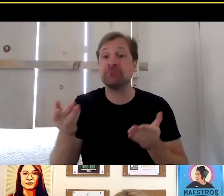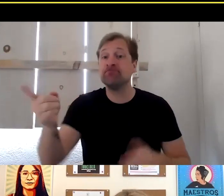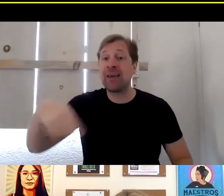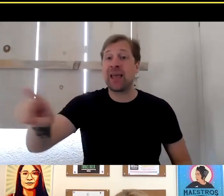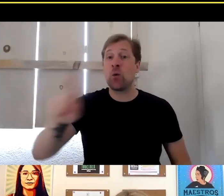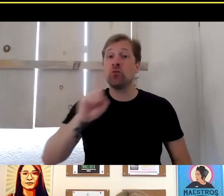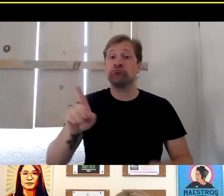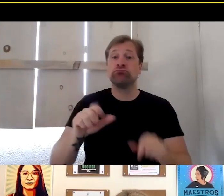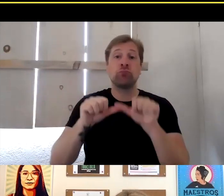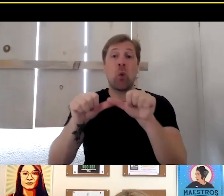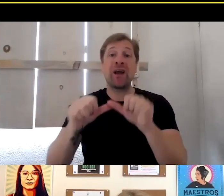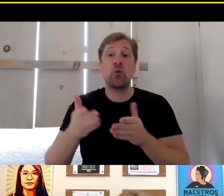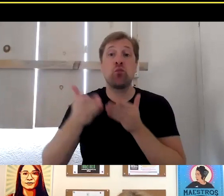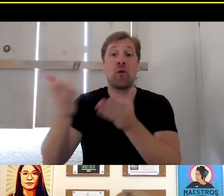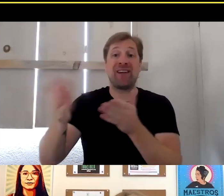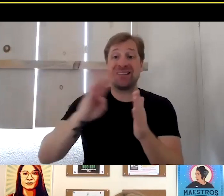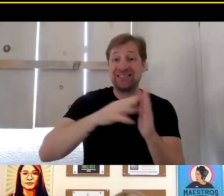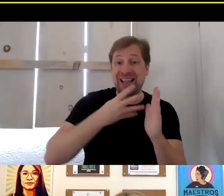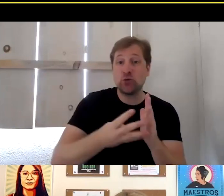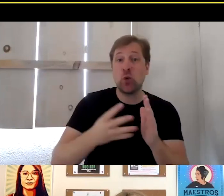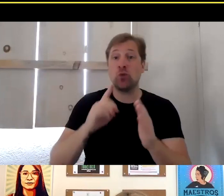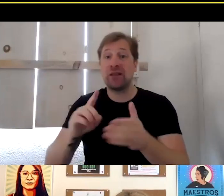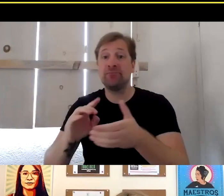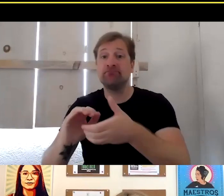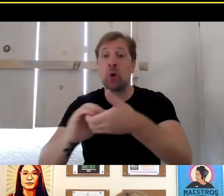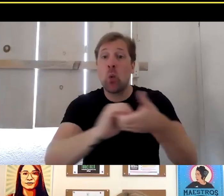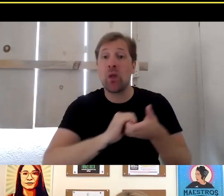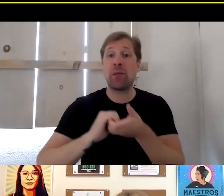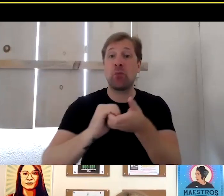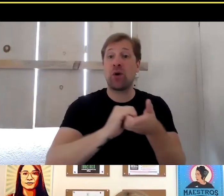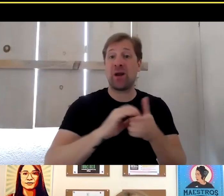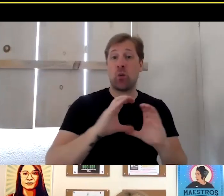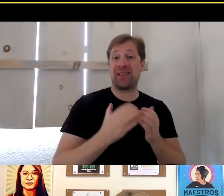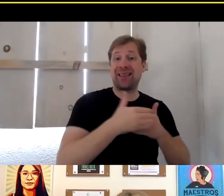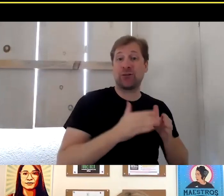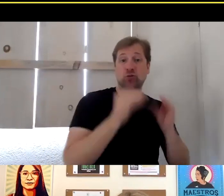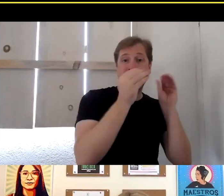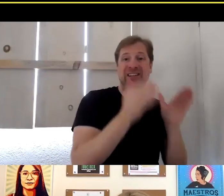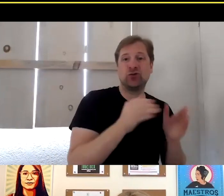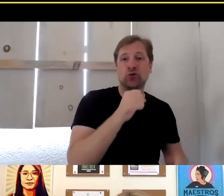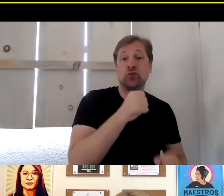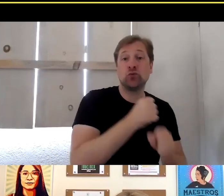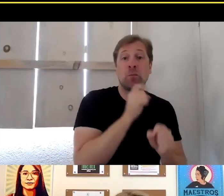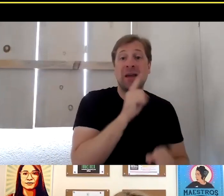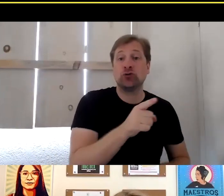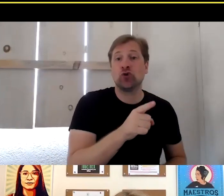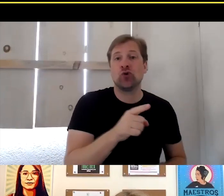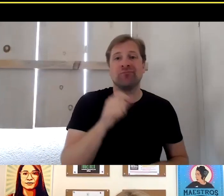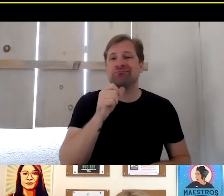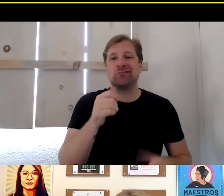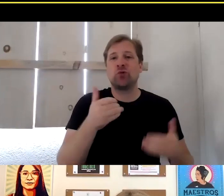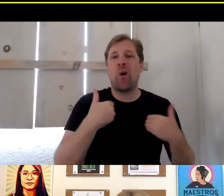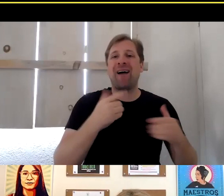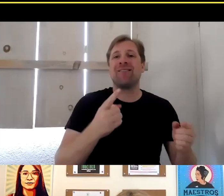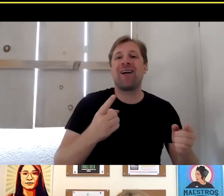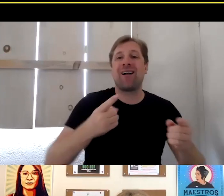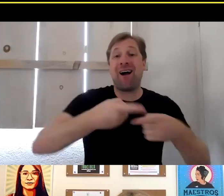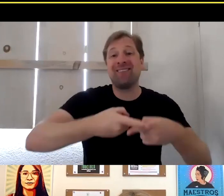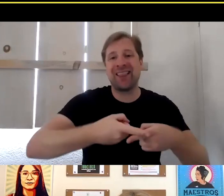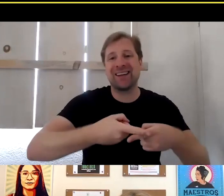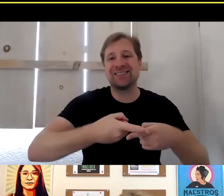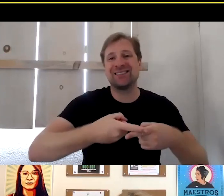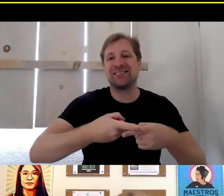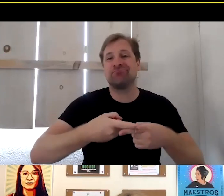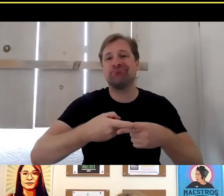go ahead and provide a schedule and collaborate with classroom teachers to make sure we don't have conflicts that don't allow for services to be